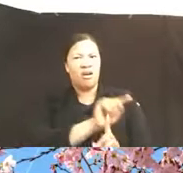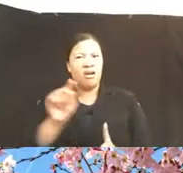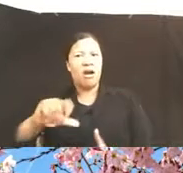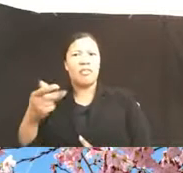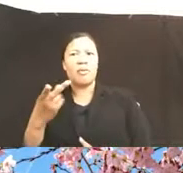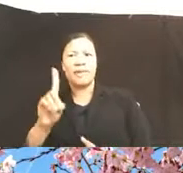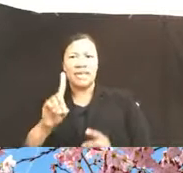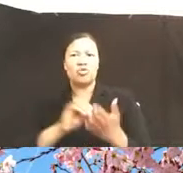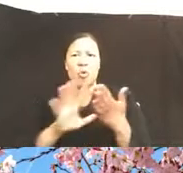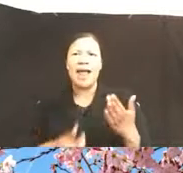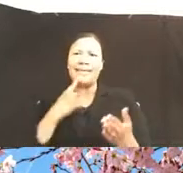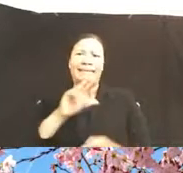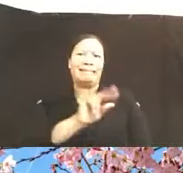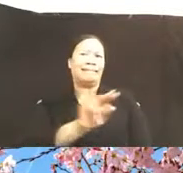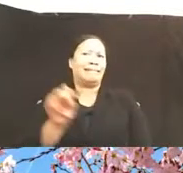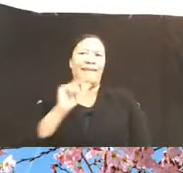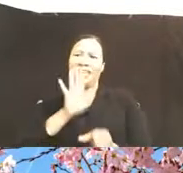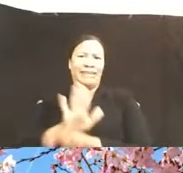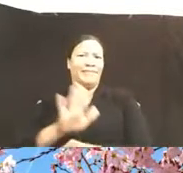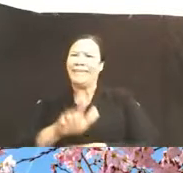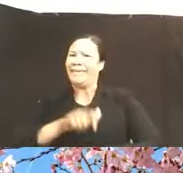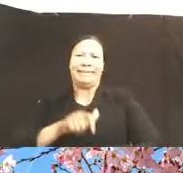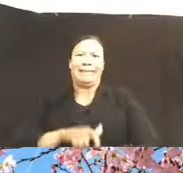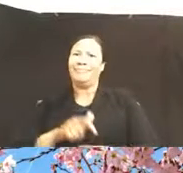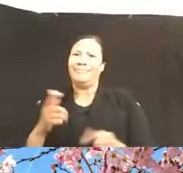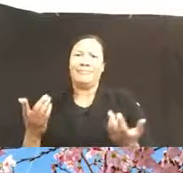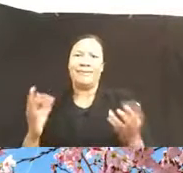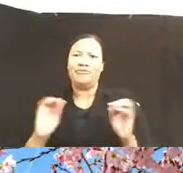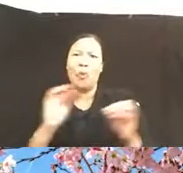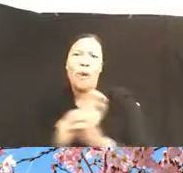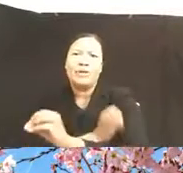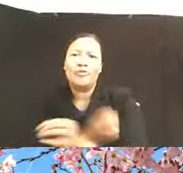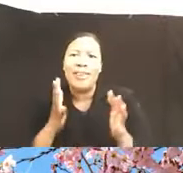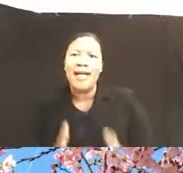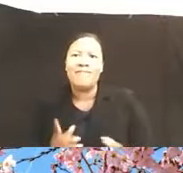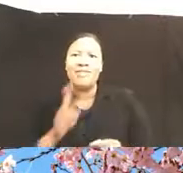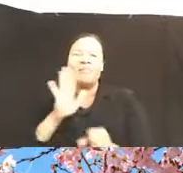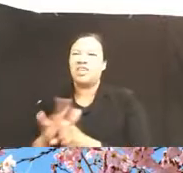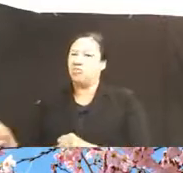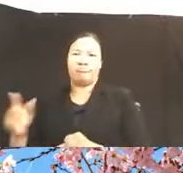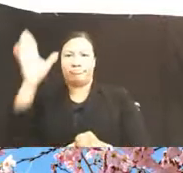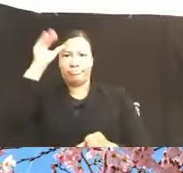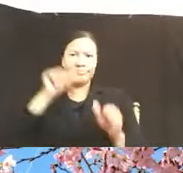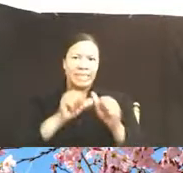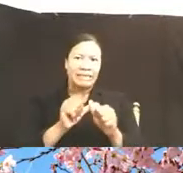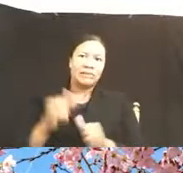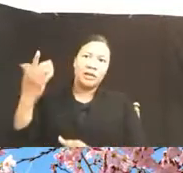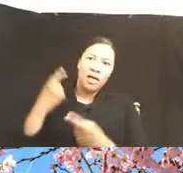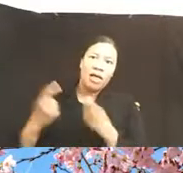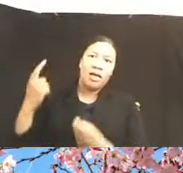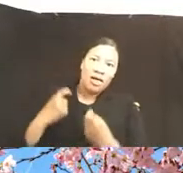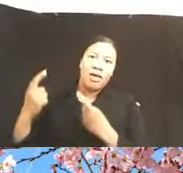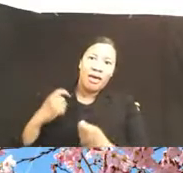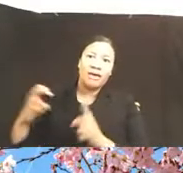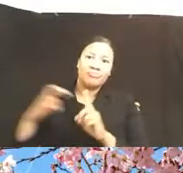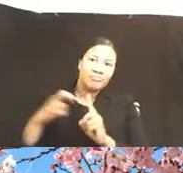of time and energy to make yet another commitment. But she persisted. I didn't know then that